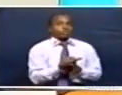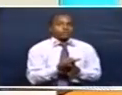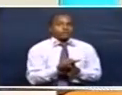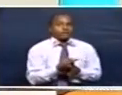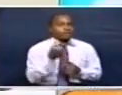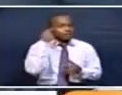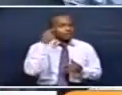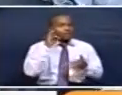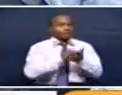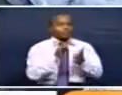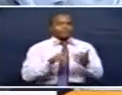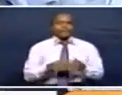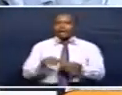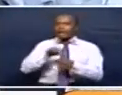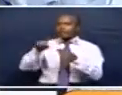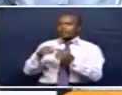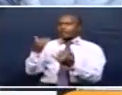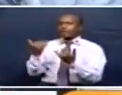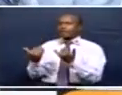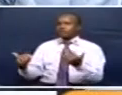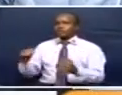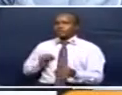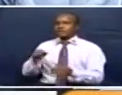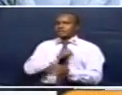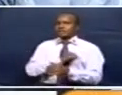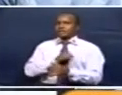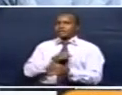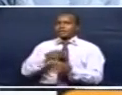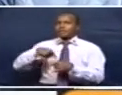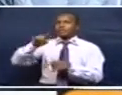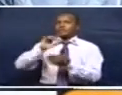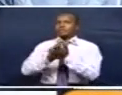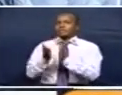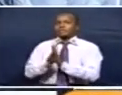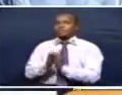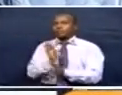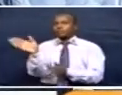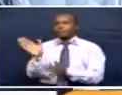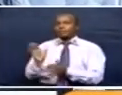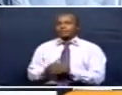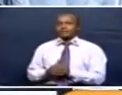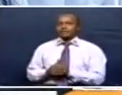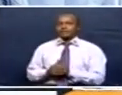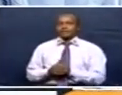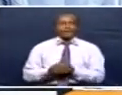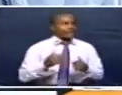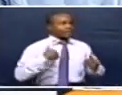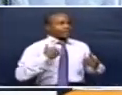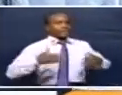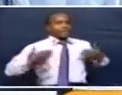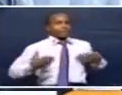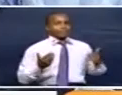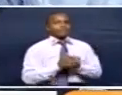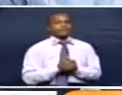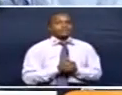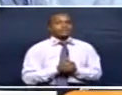that was the main thing. And when the junior senator from Illinois went on to become Barack Obama. And I was very happy. Having lived in America, I was very